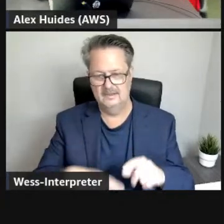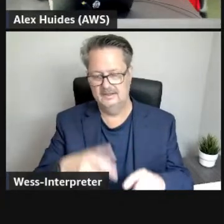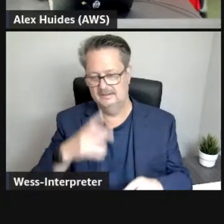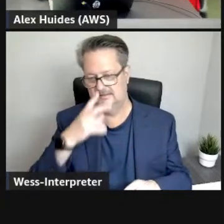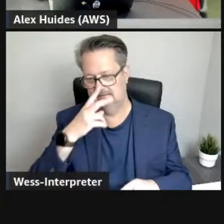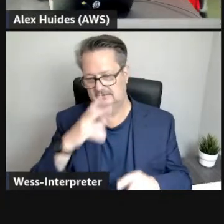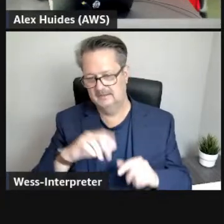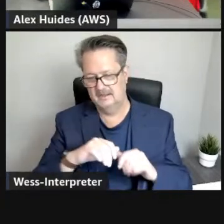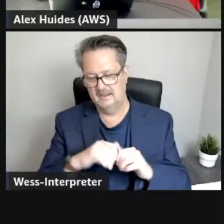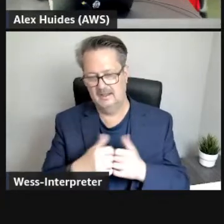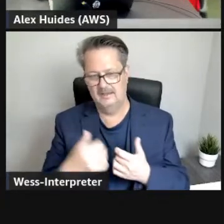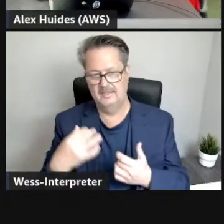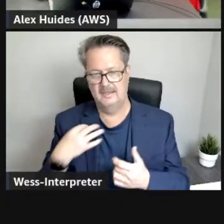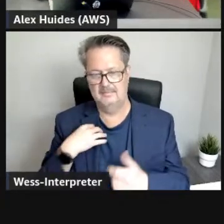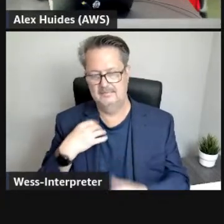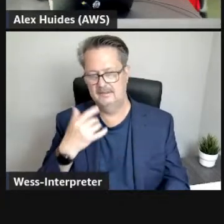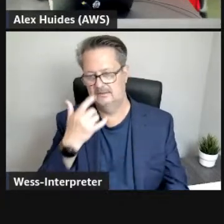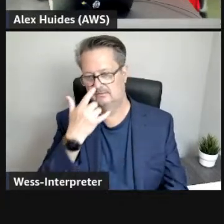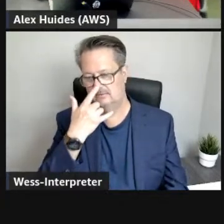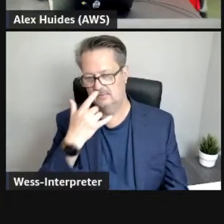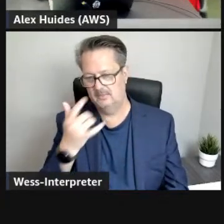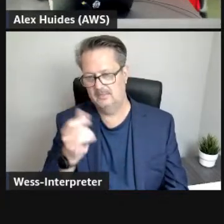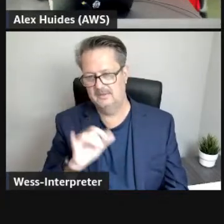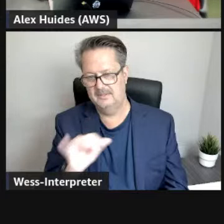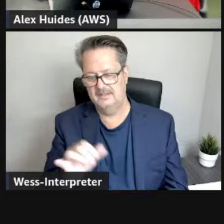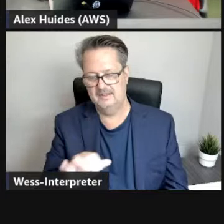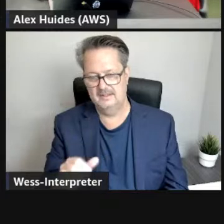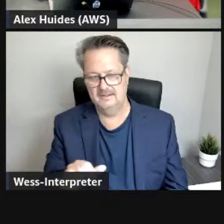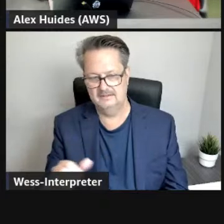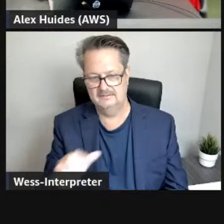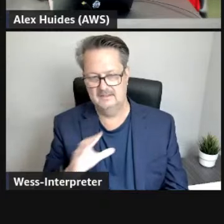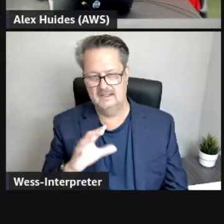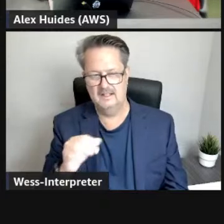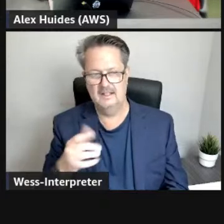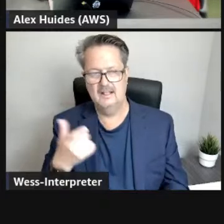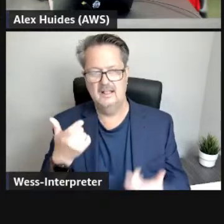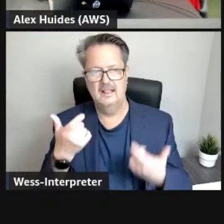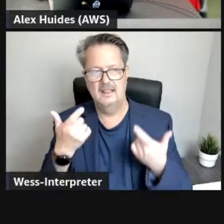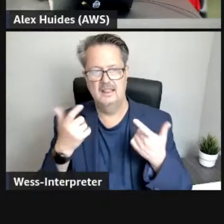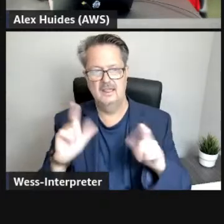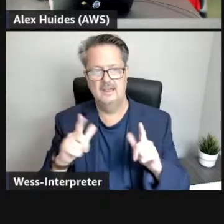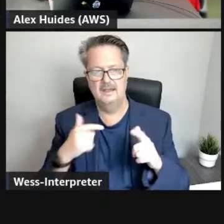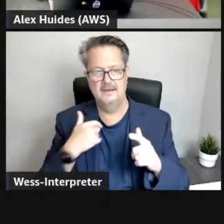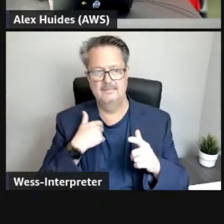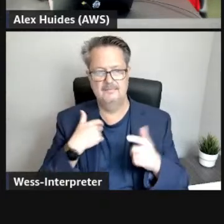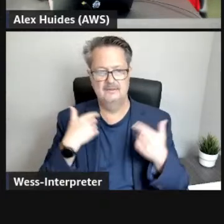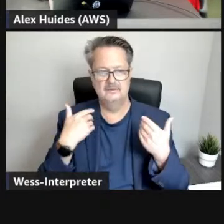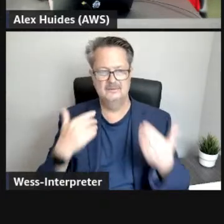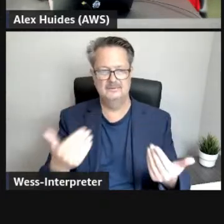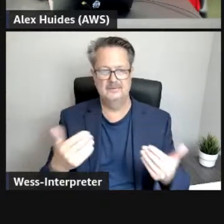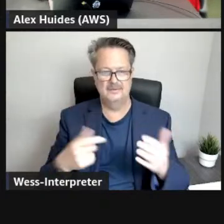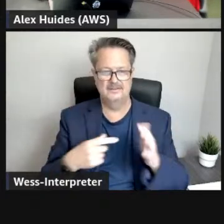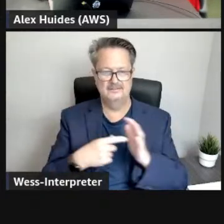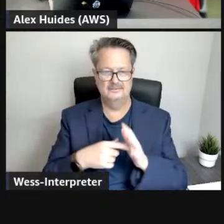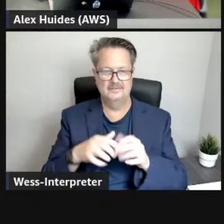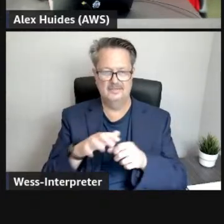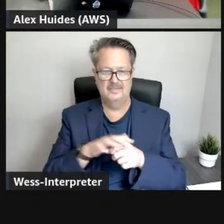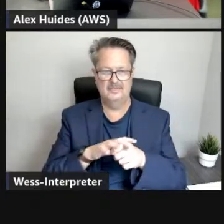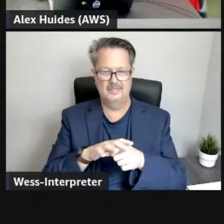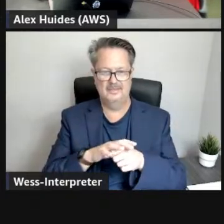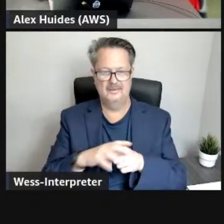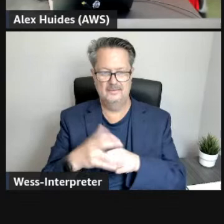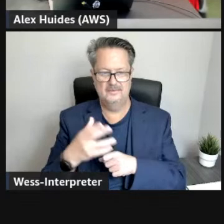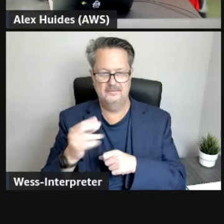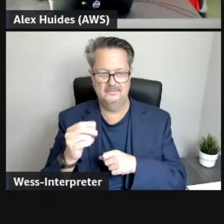application looks like. And let me just go to the local host. And it's simply